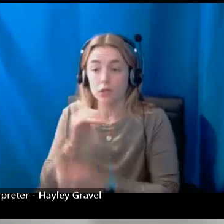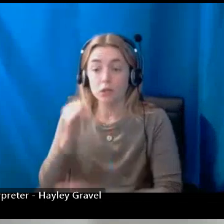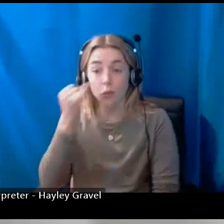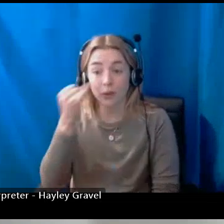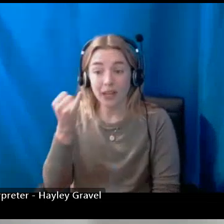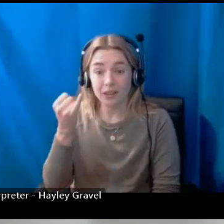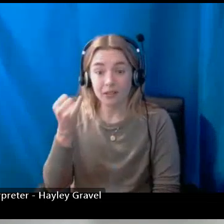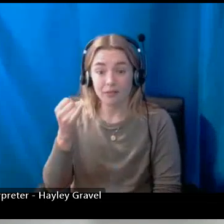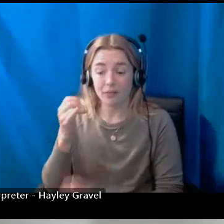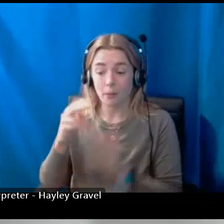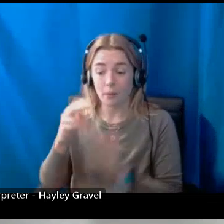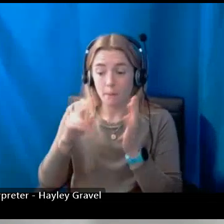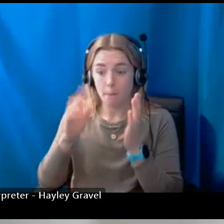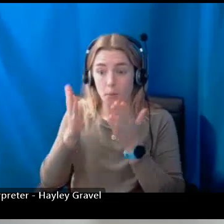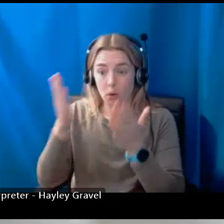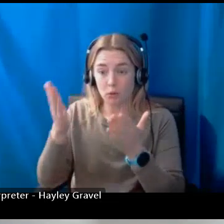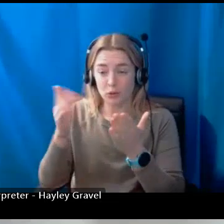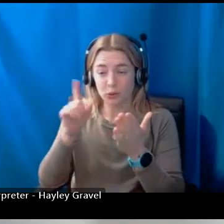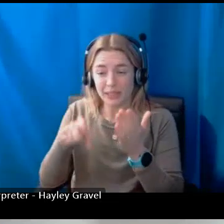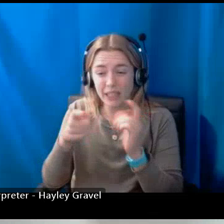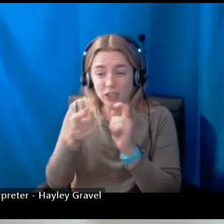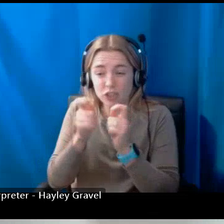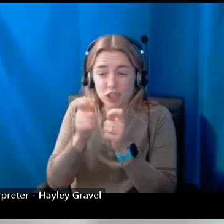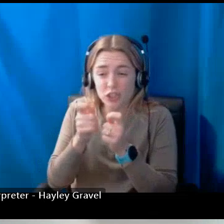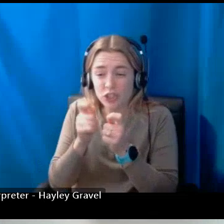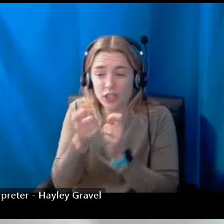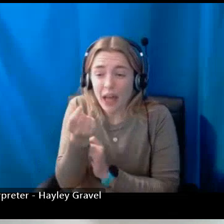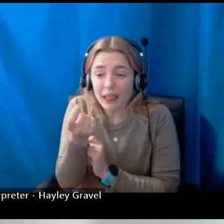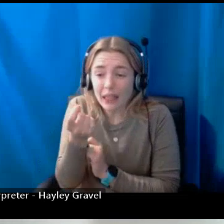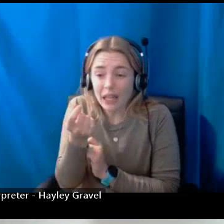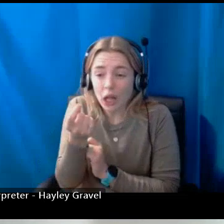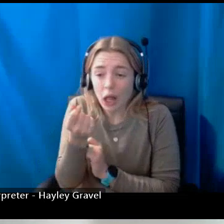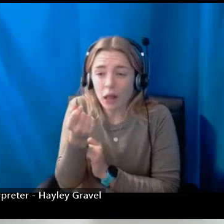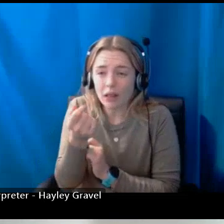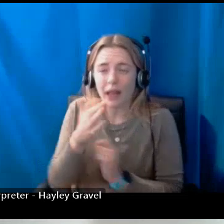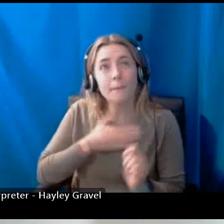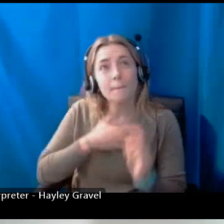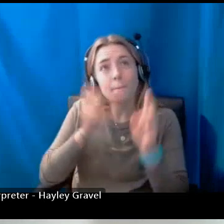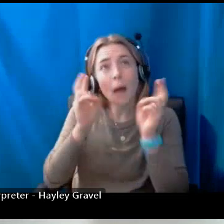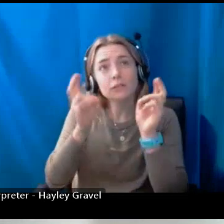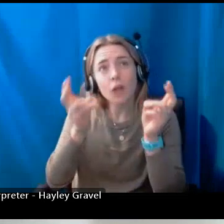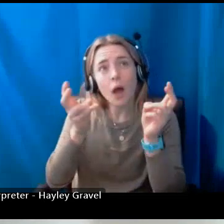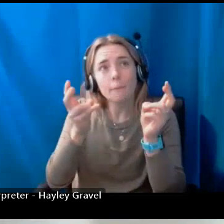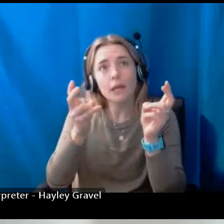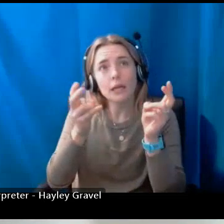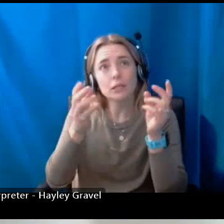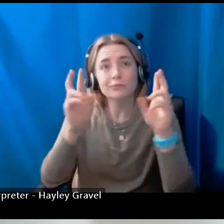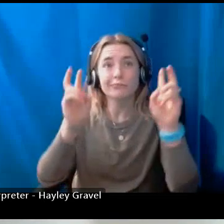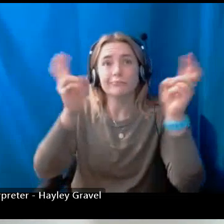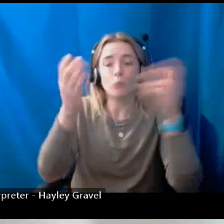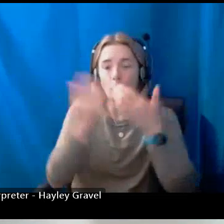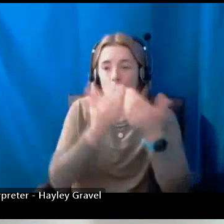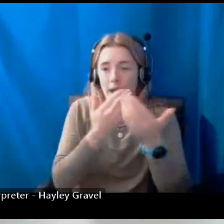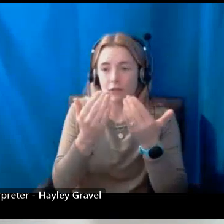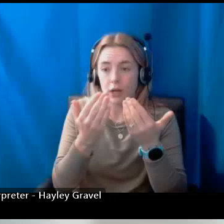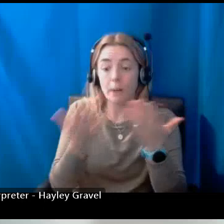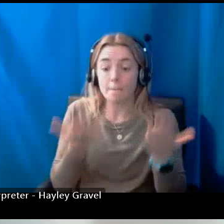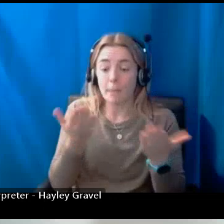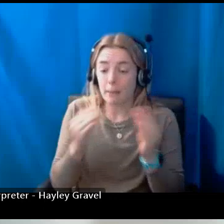made a really good point on Tuesday. Hey, here's my topic. I may expand on one element of my topic.